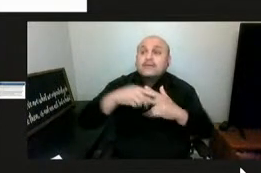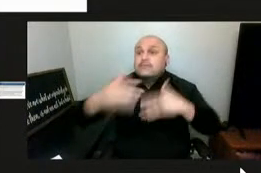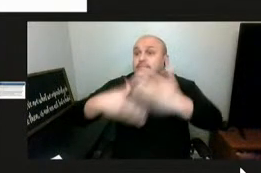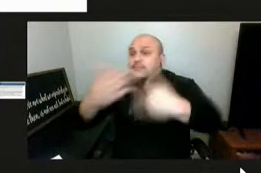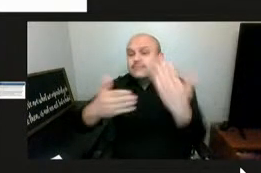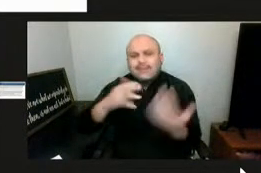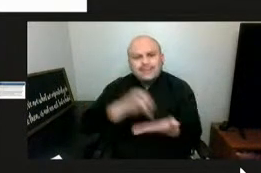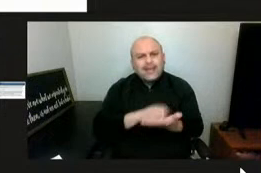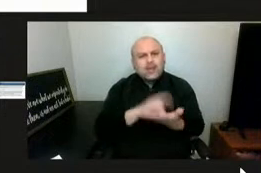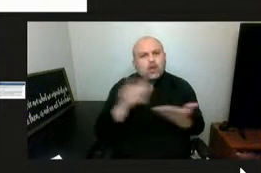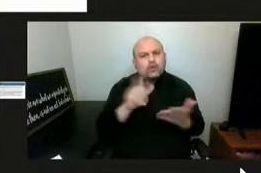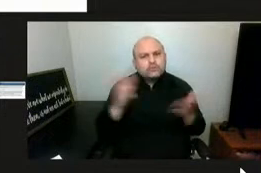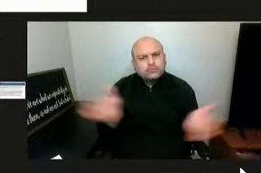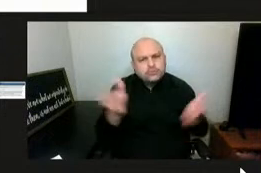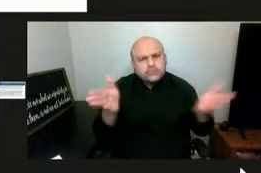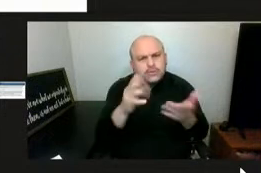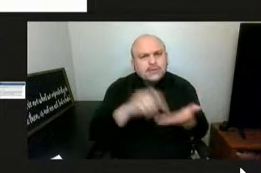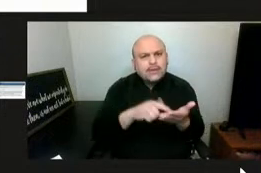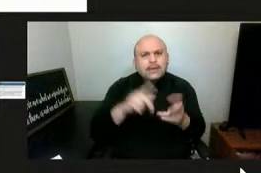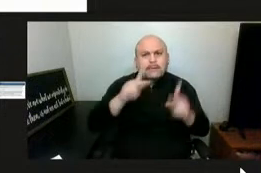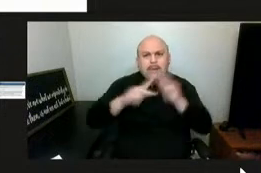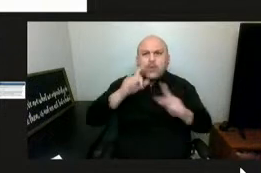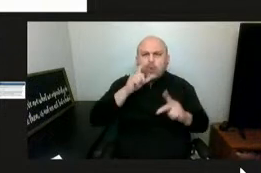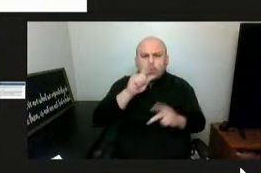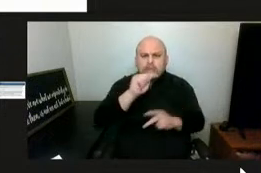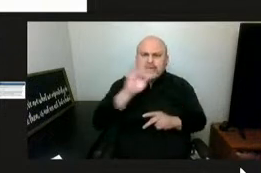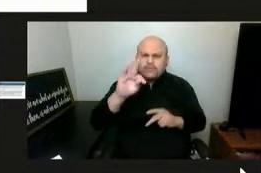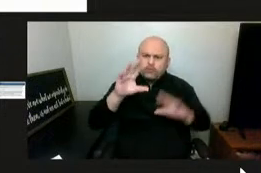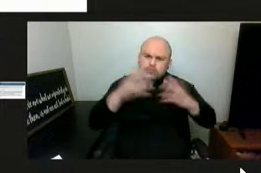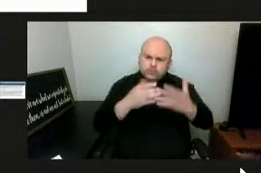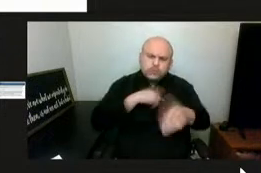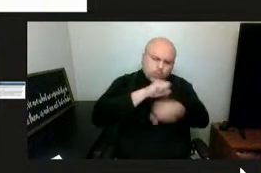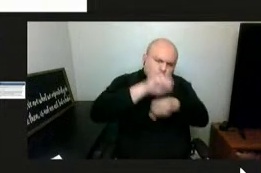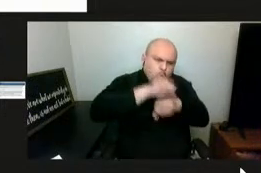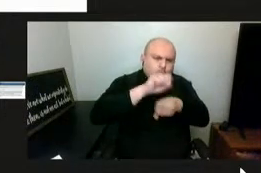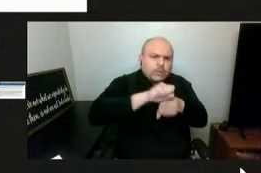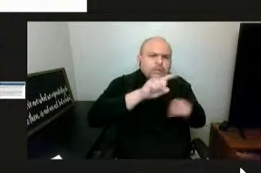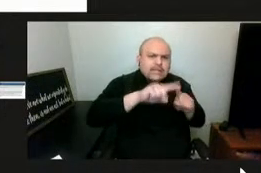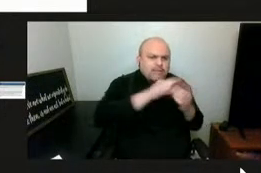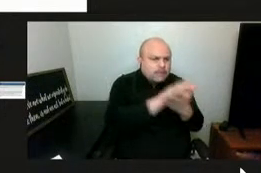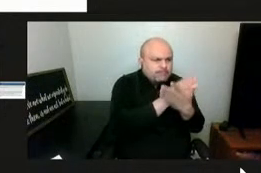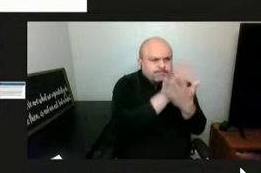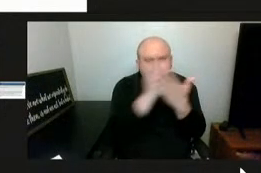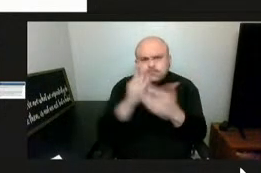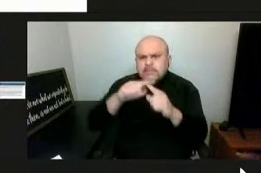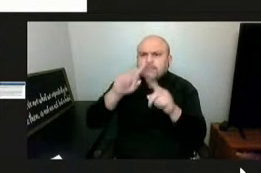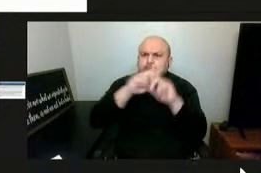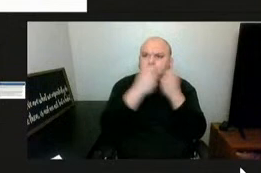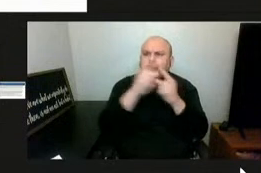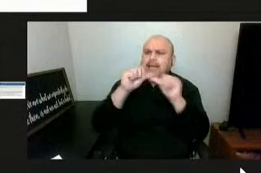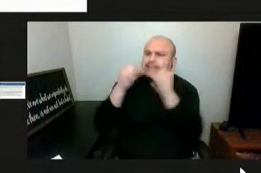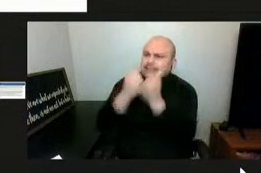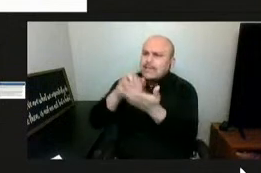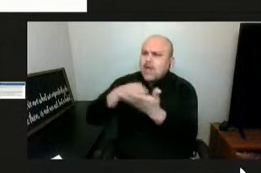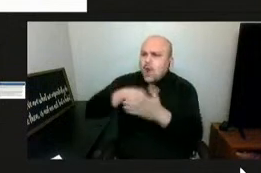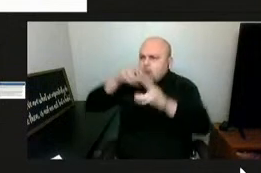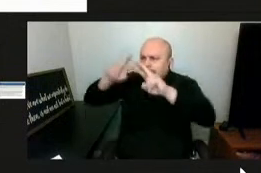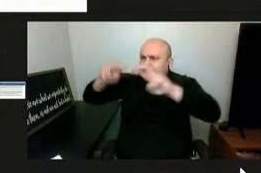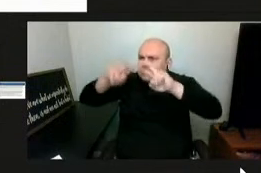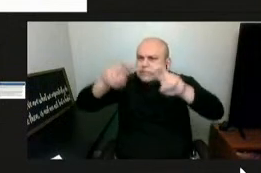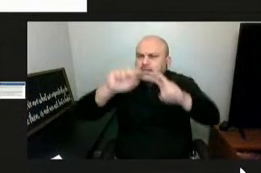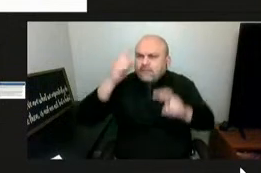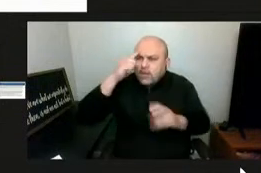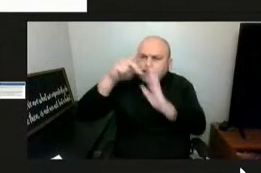it create an interagency task force that will work across departments and agencies that will assess federal policies, regulations,